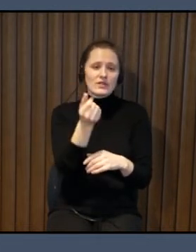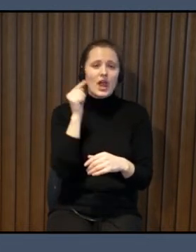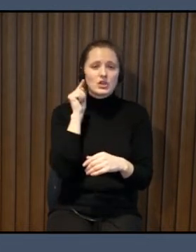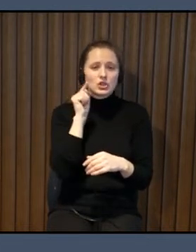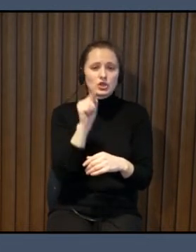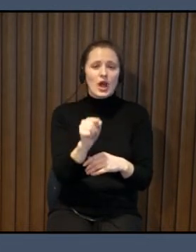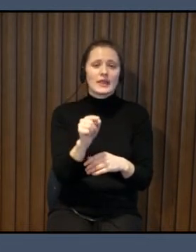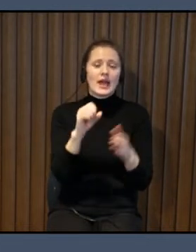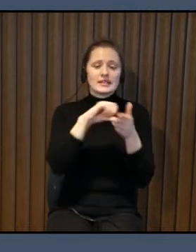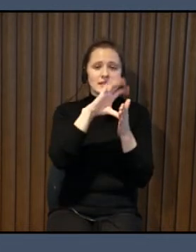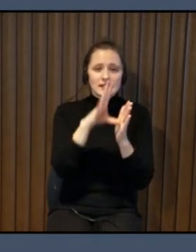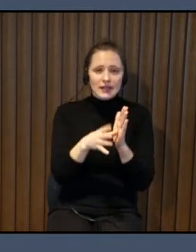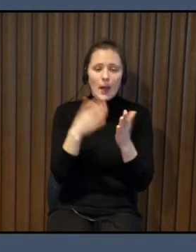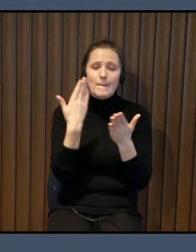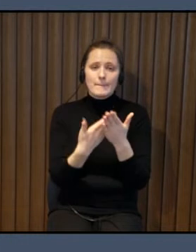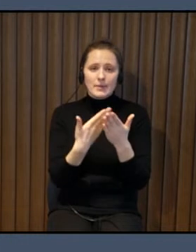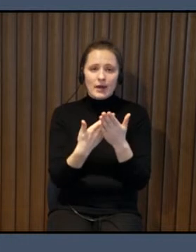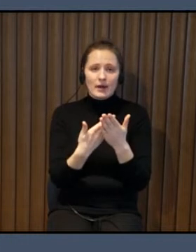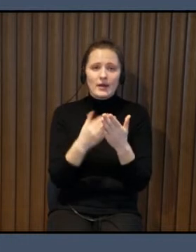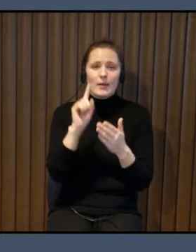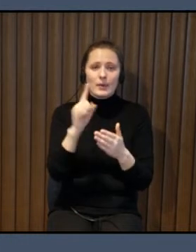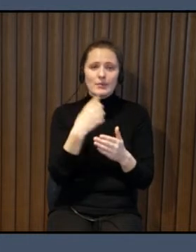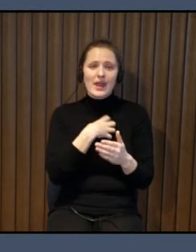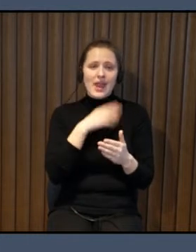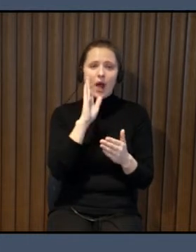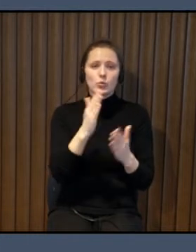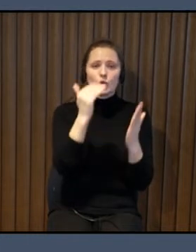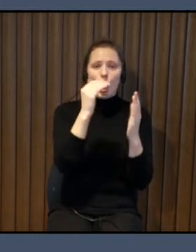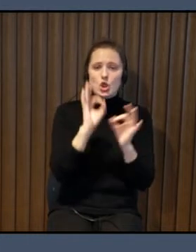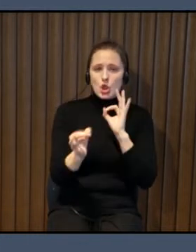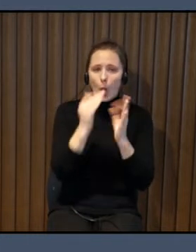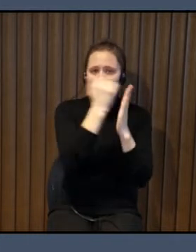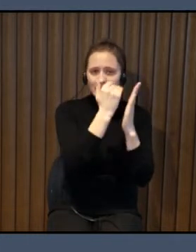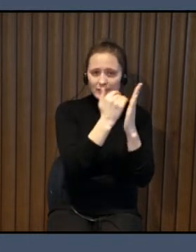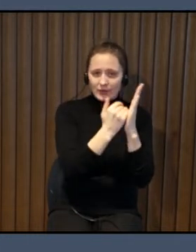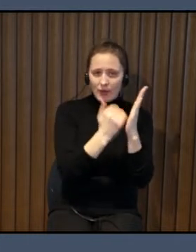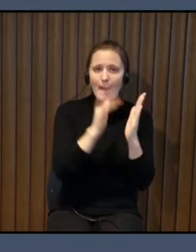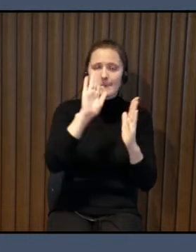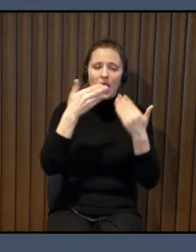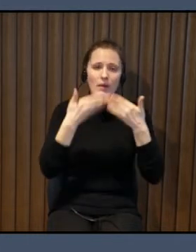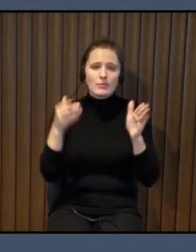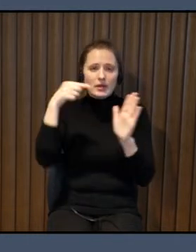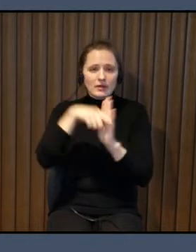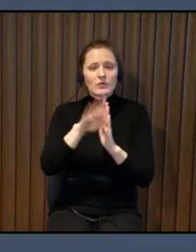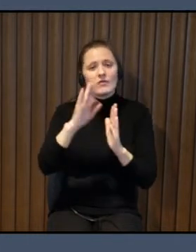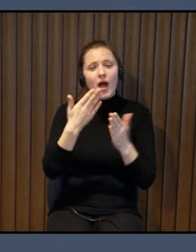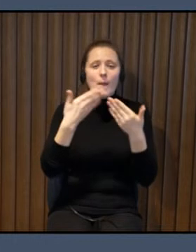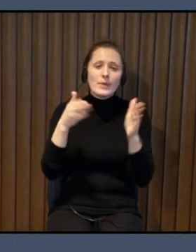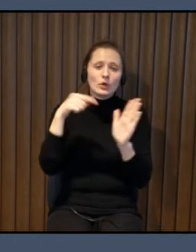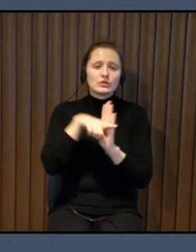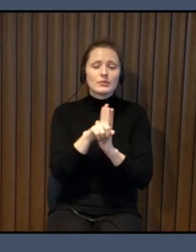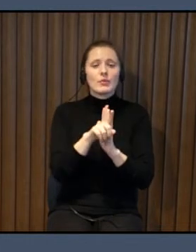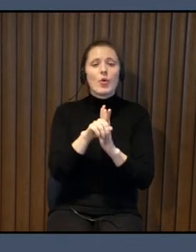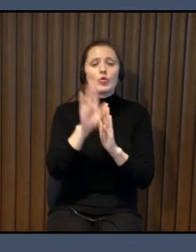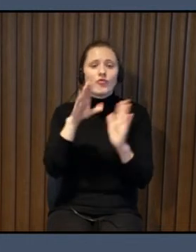the state has to create a system of legal regulation on accessibility